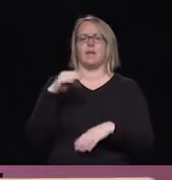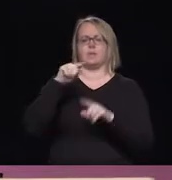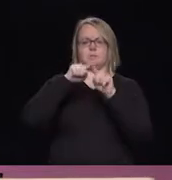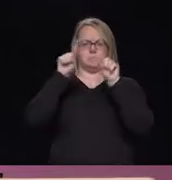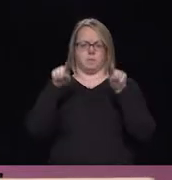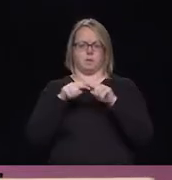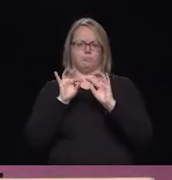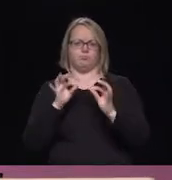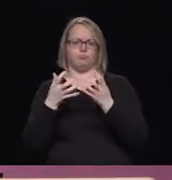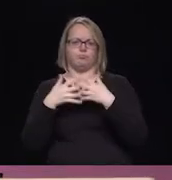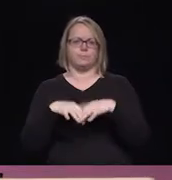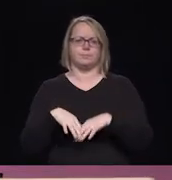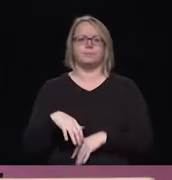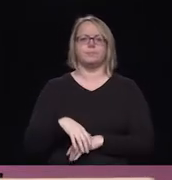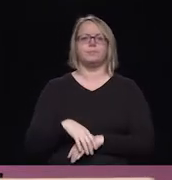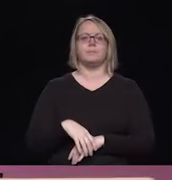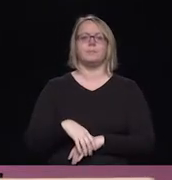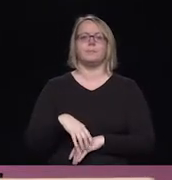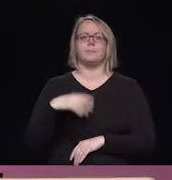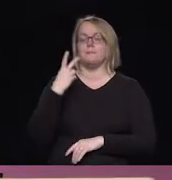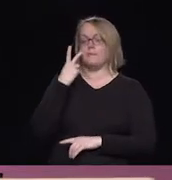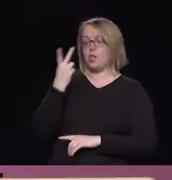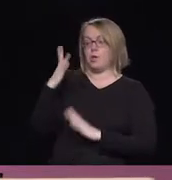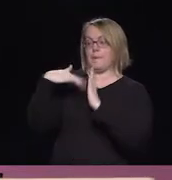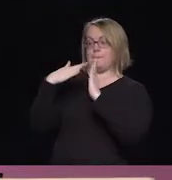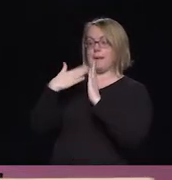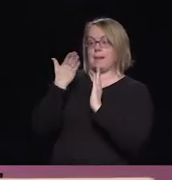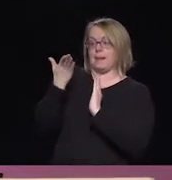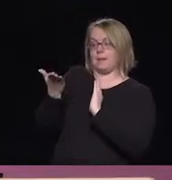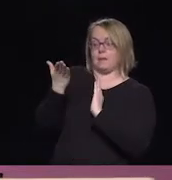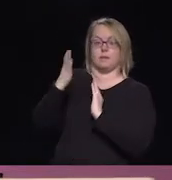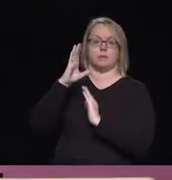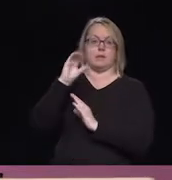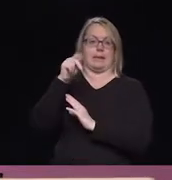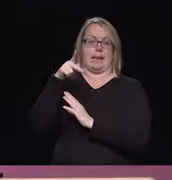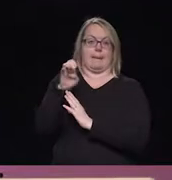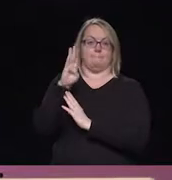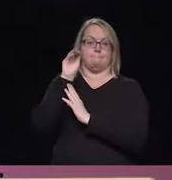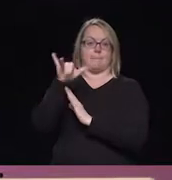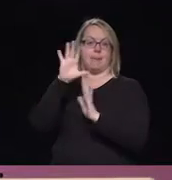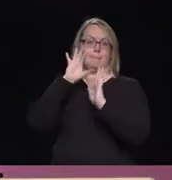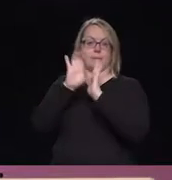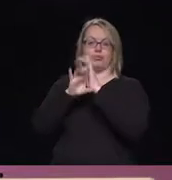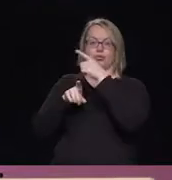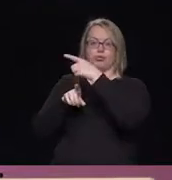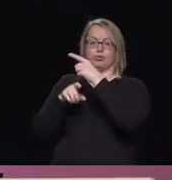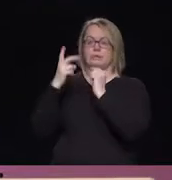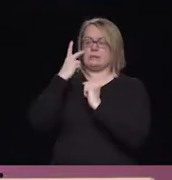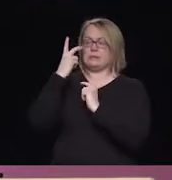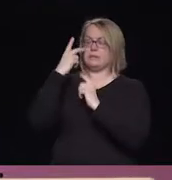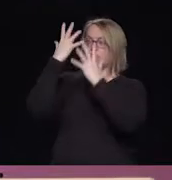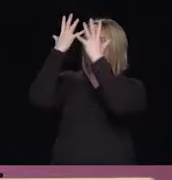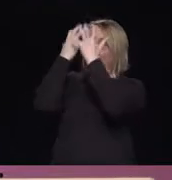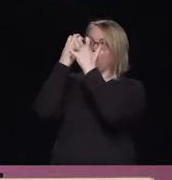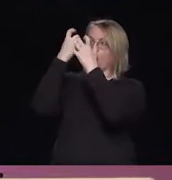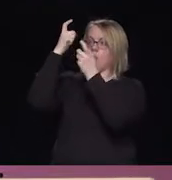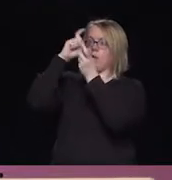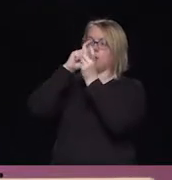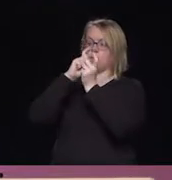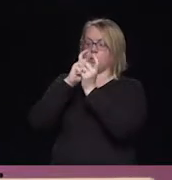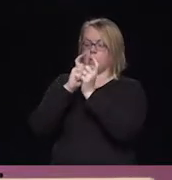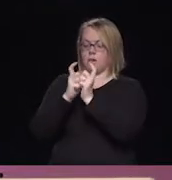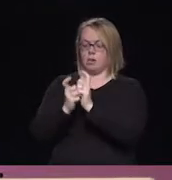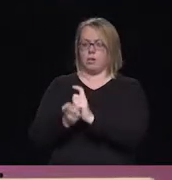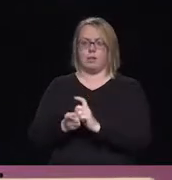The first part we are going to do is the top part of the sky and work our way down. You see here it has a medium